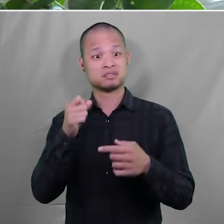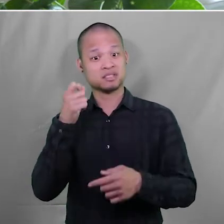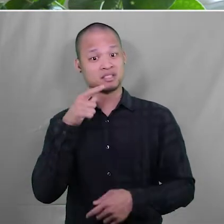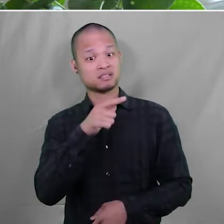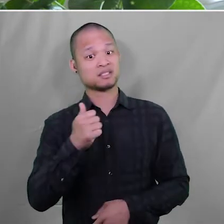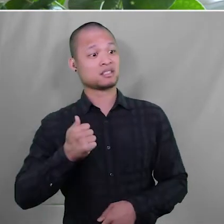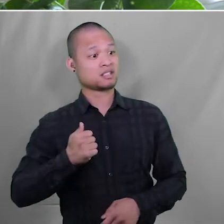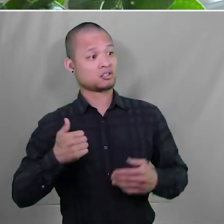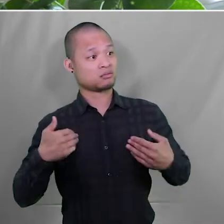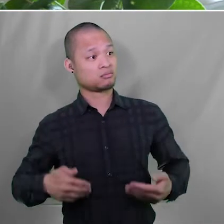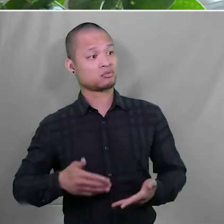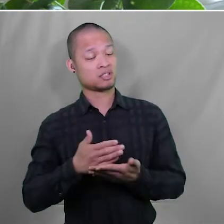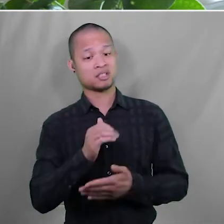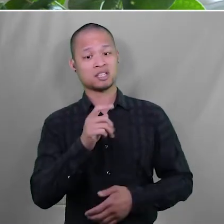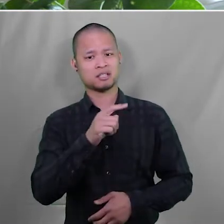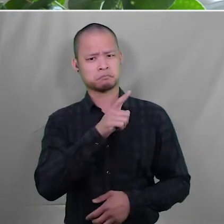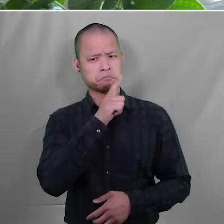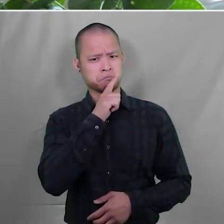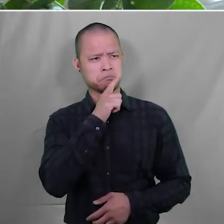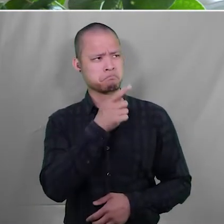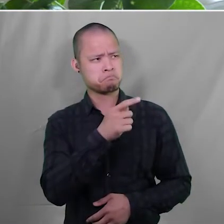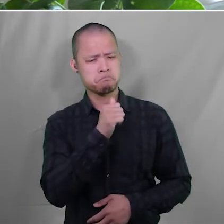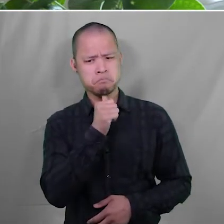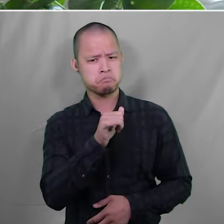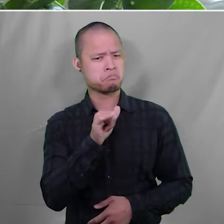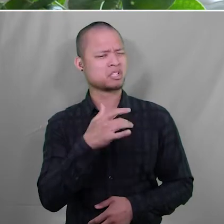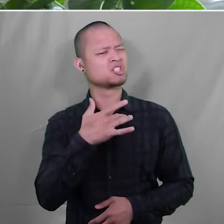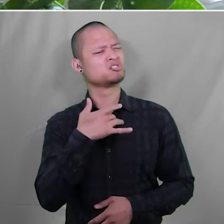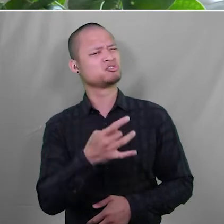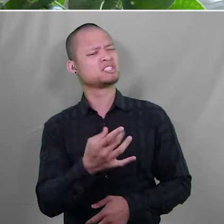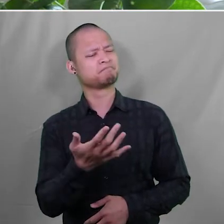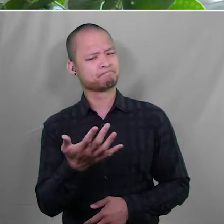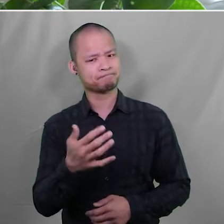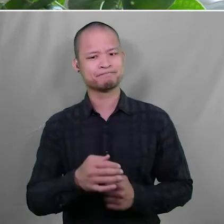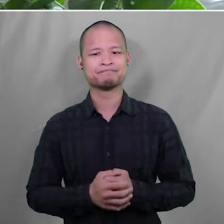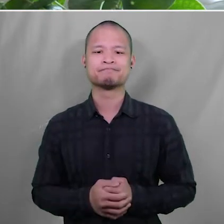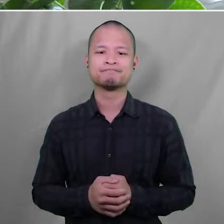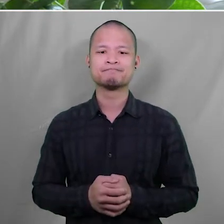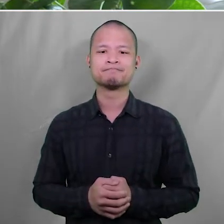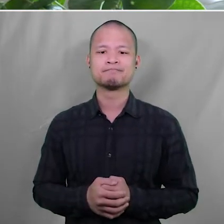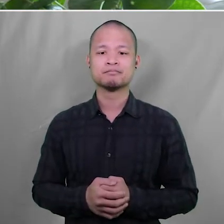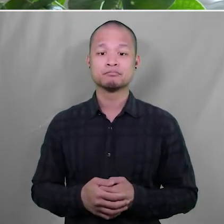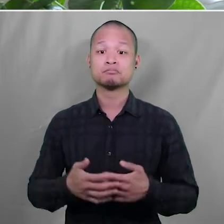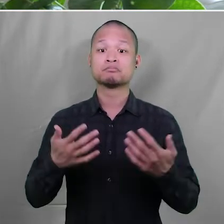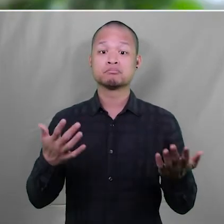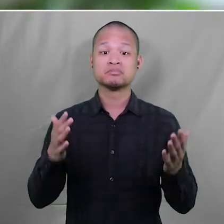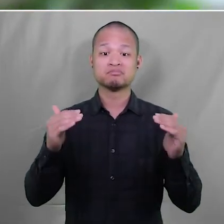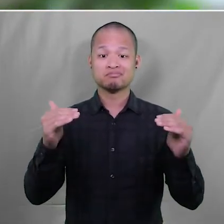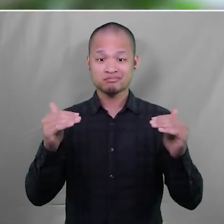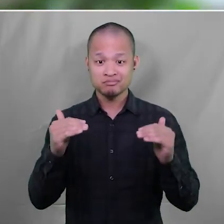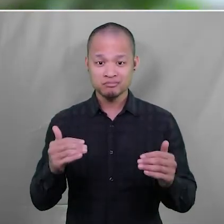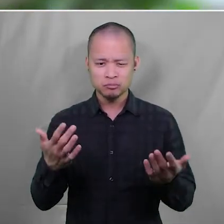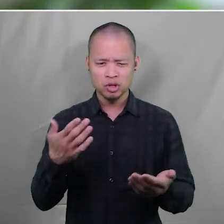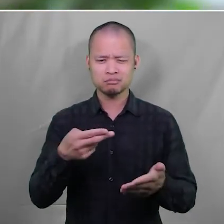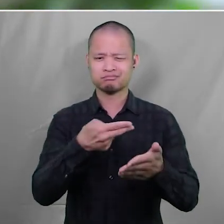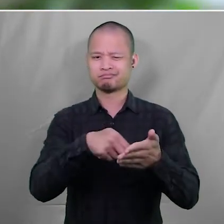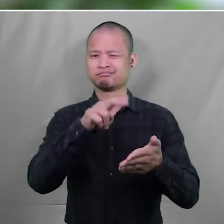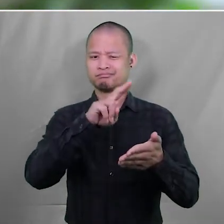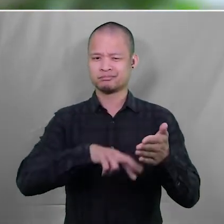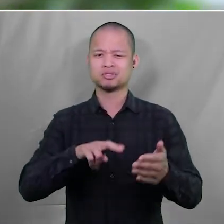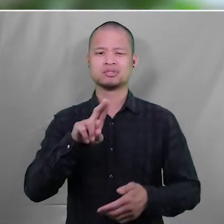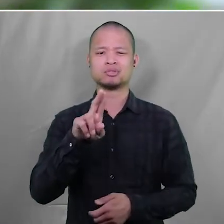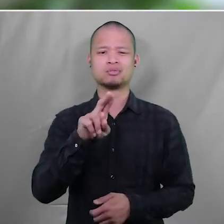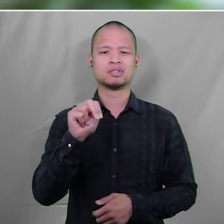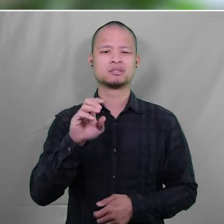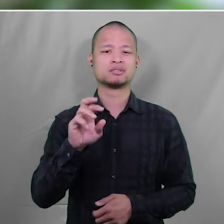Canadian Human Rights Act does not specifically spell that out. So I find that kind of interesting. So next came the United Nations